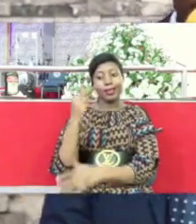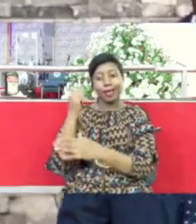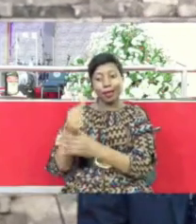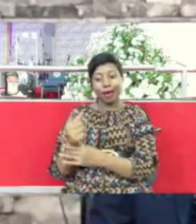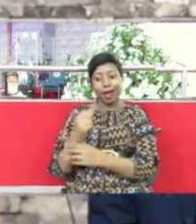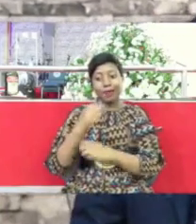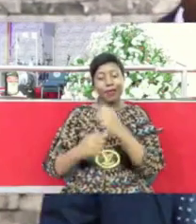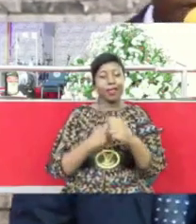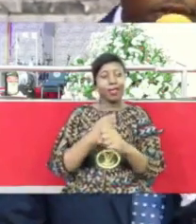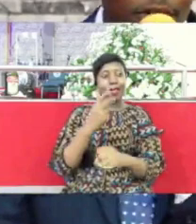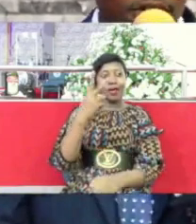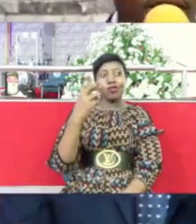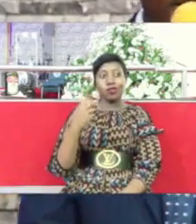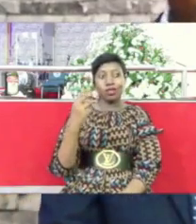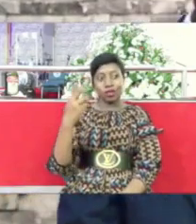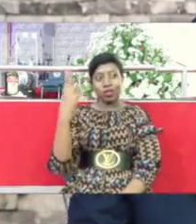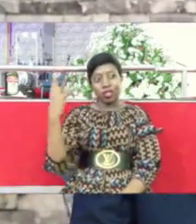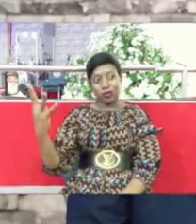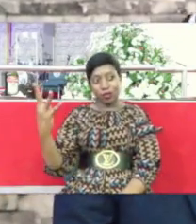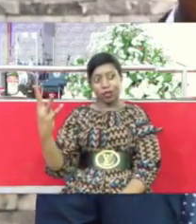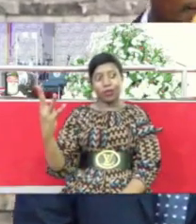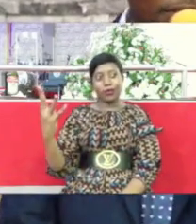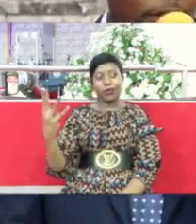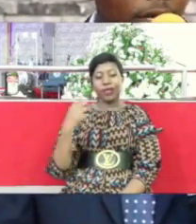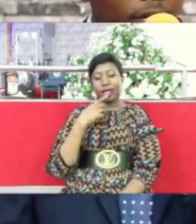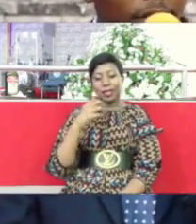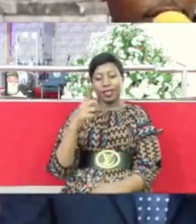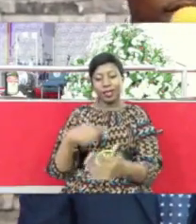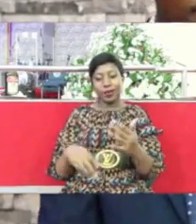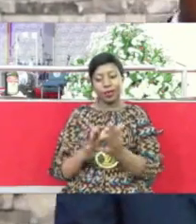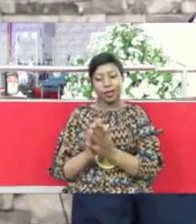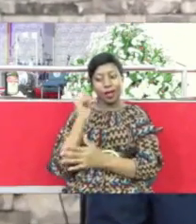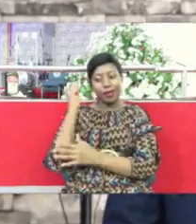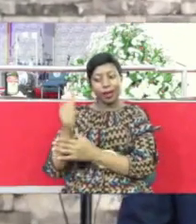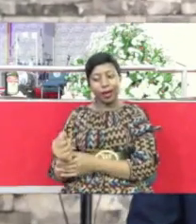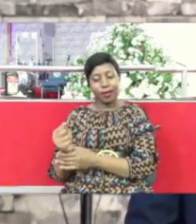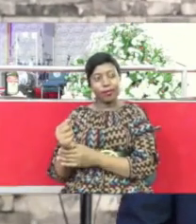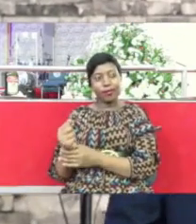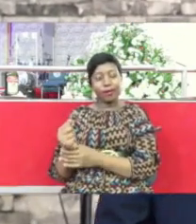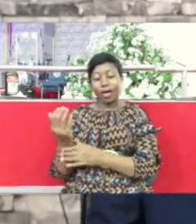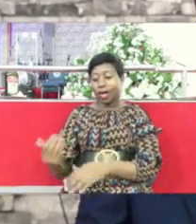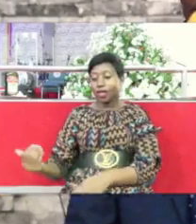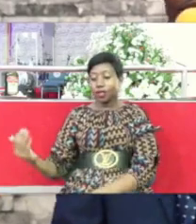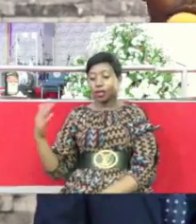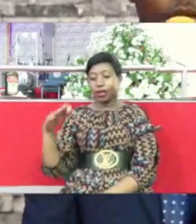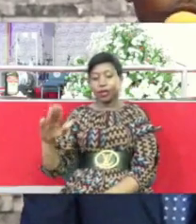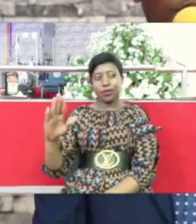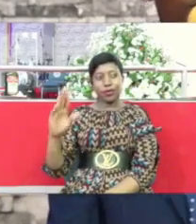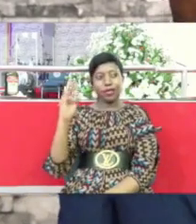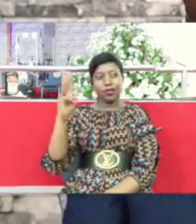2024. He sees Abraham 2024. And he tells him, anamwambia, Abraham, your children will be like